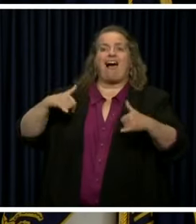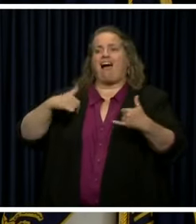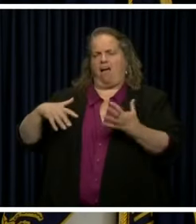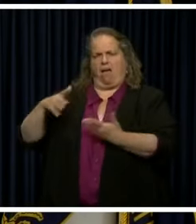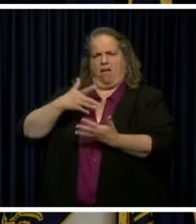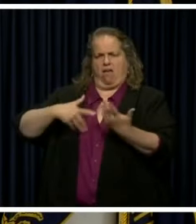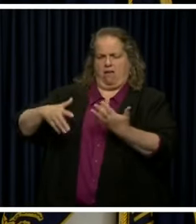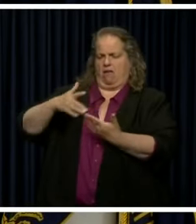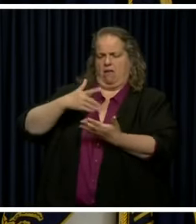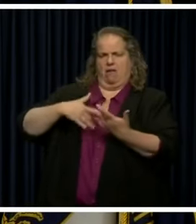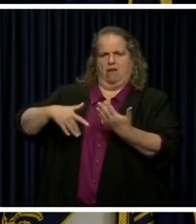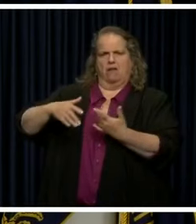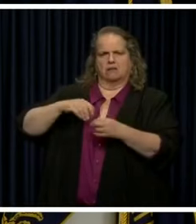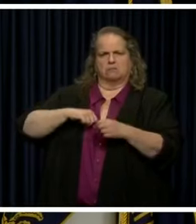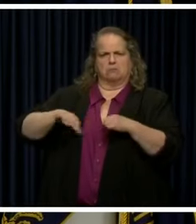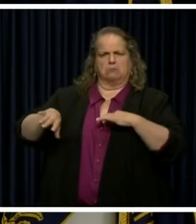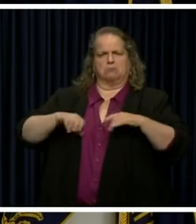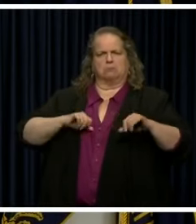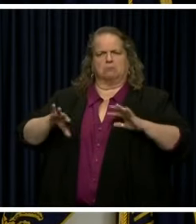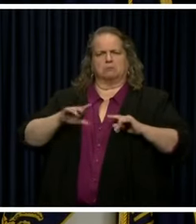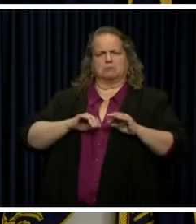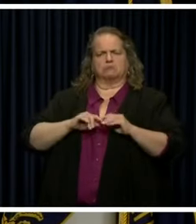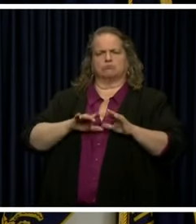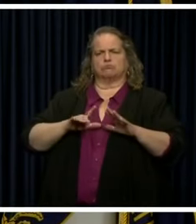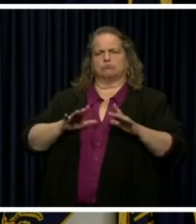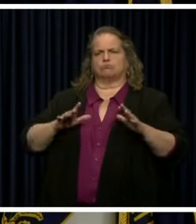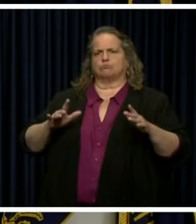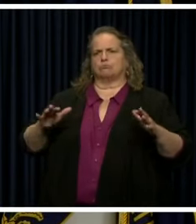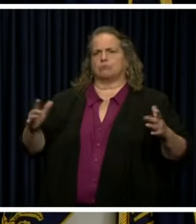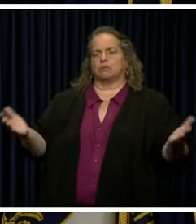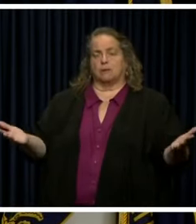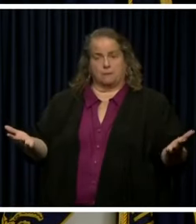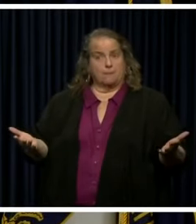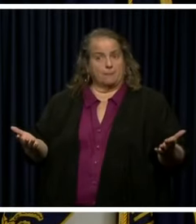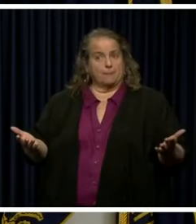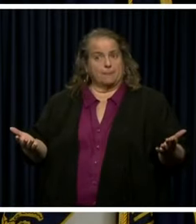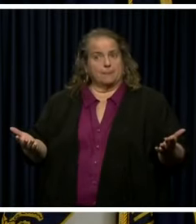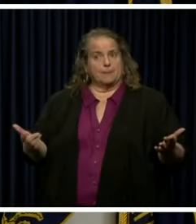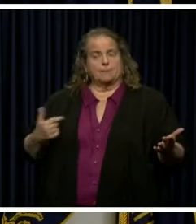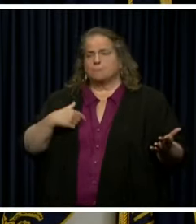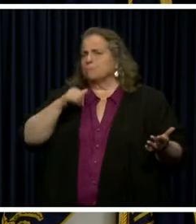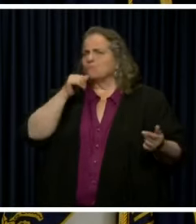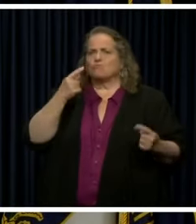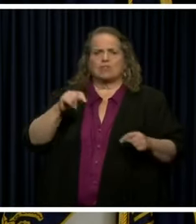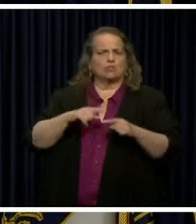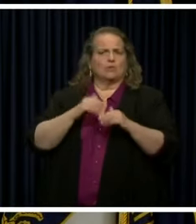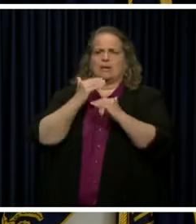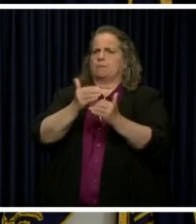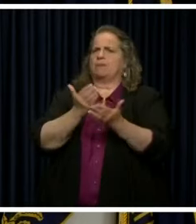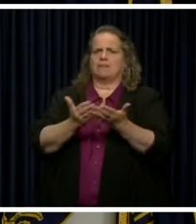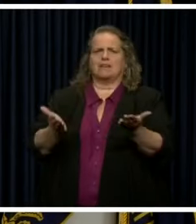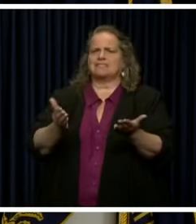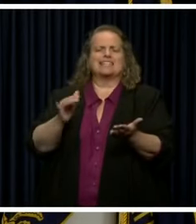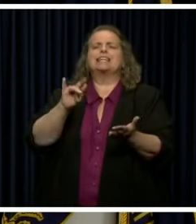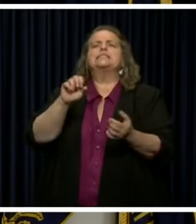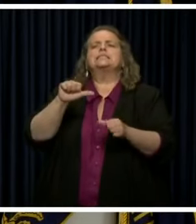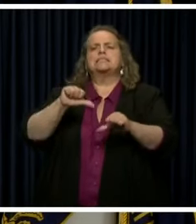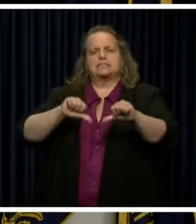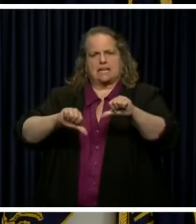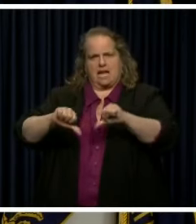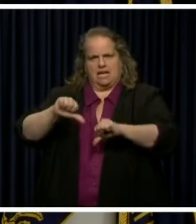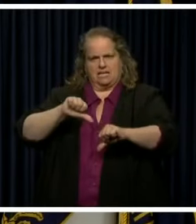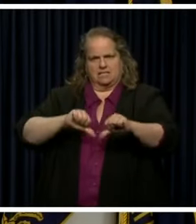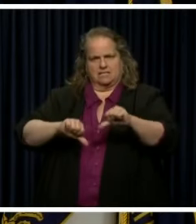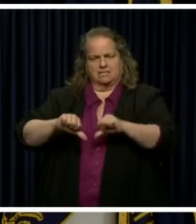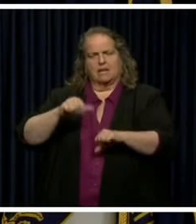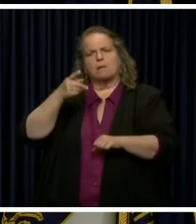quickly it can spread. It's not trying to limit things, it's just science and public